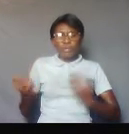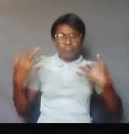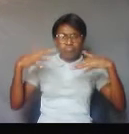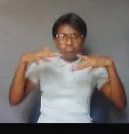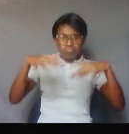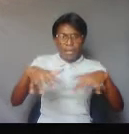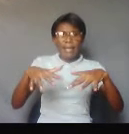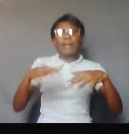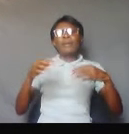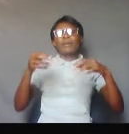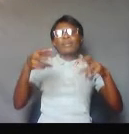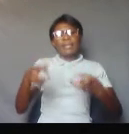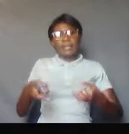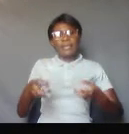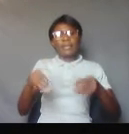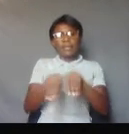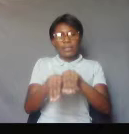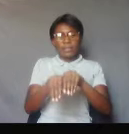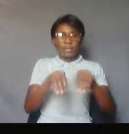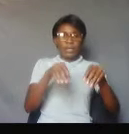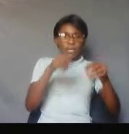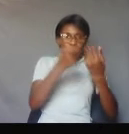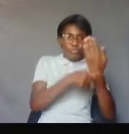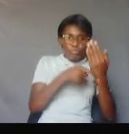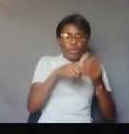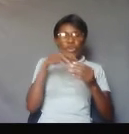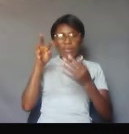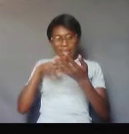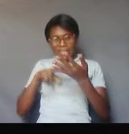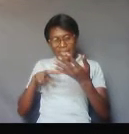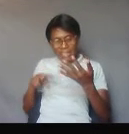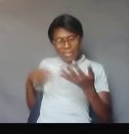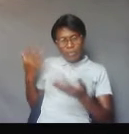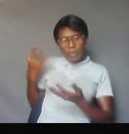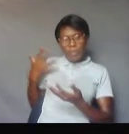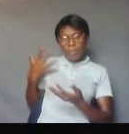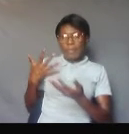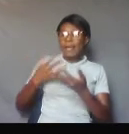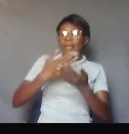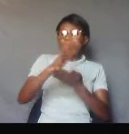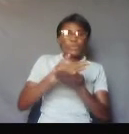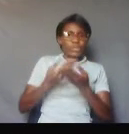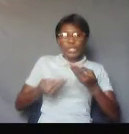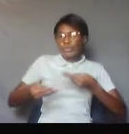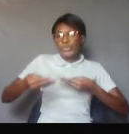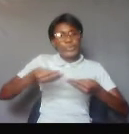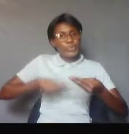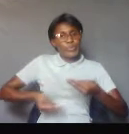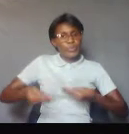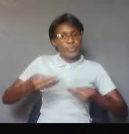everyone who comes to the text. And the critical interpretive resources of socially